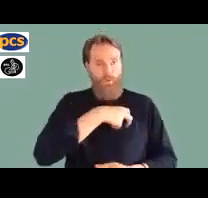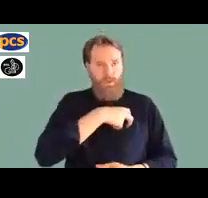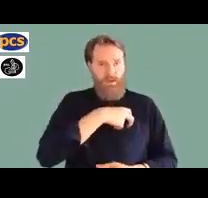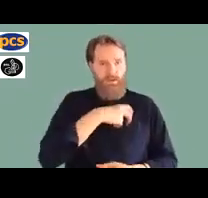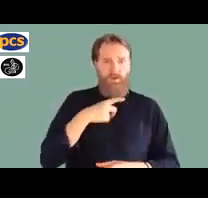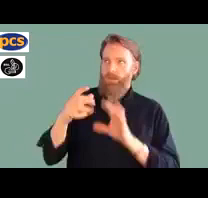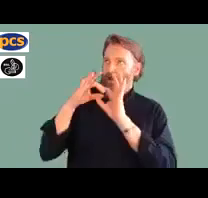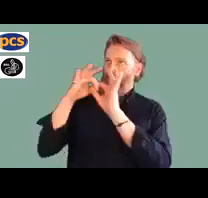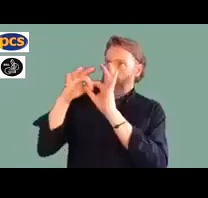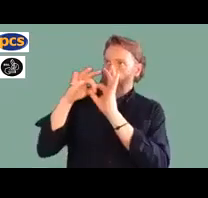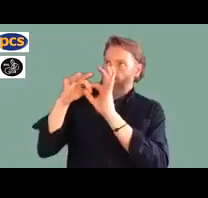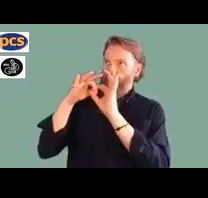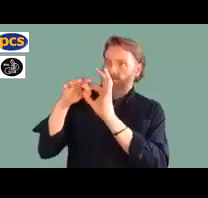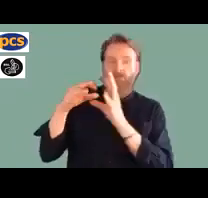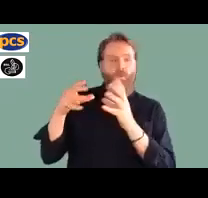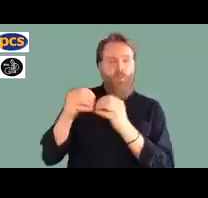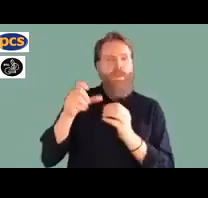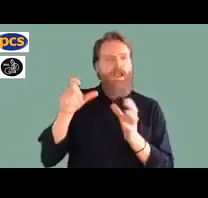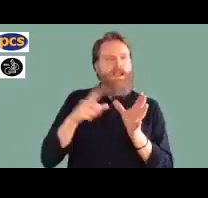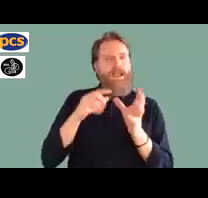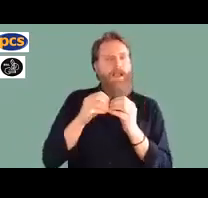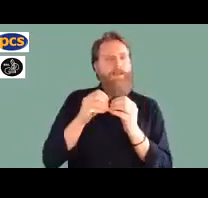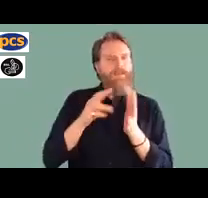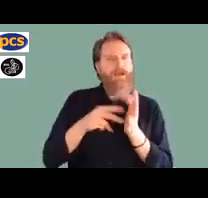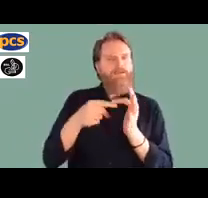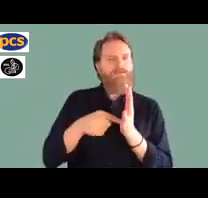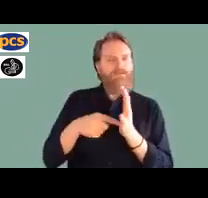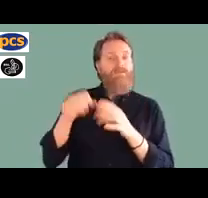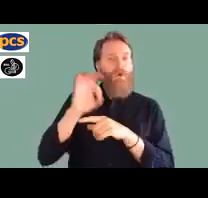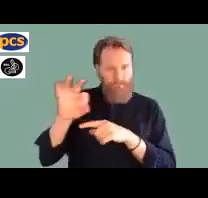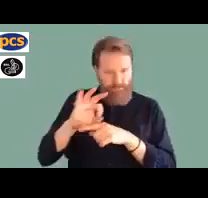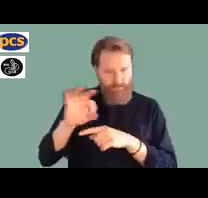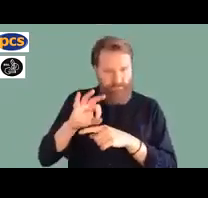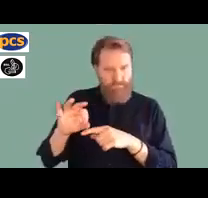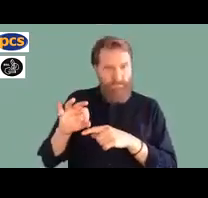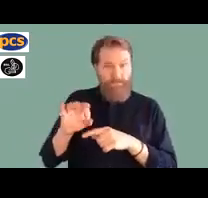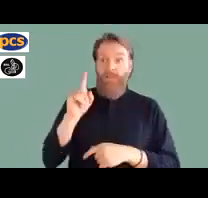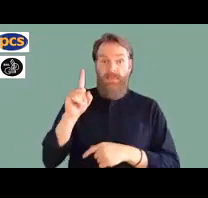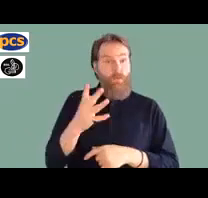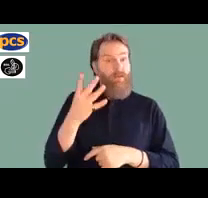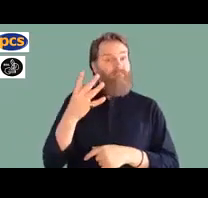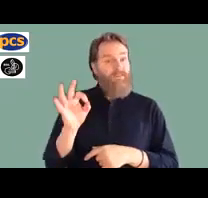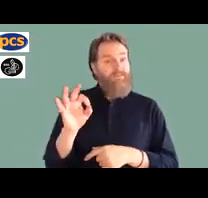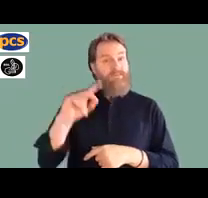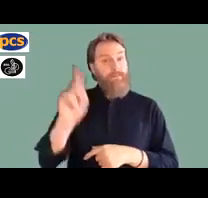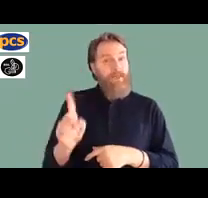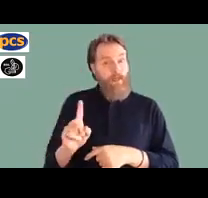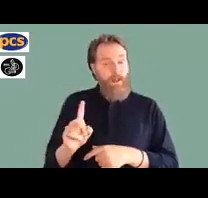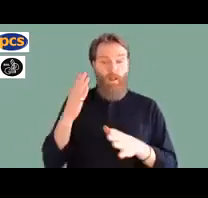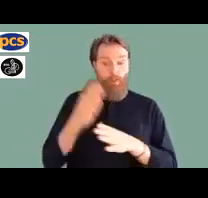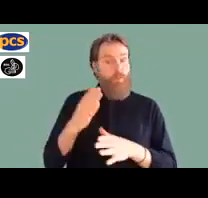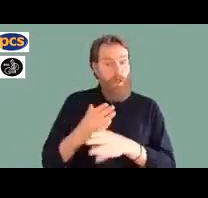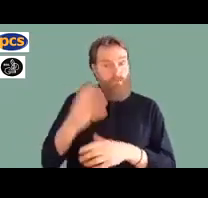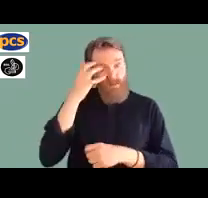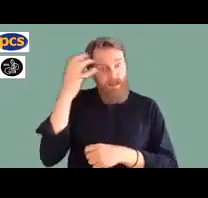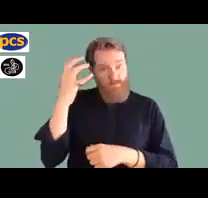over 50 PCS members have sadly, or 50 civil servants have sadly lost their lives during the